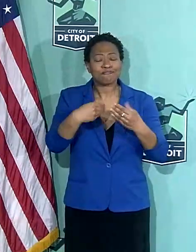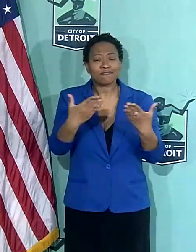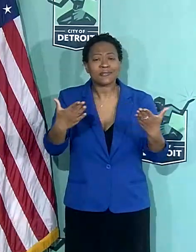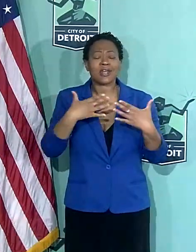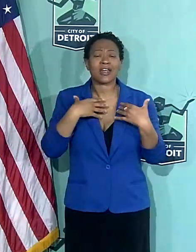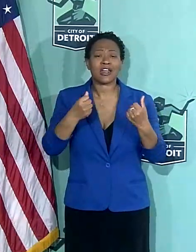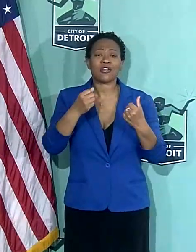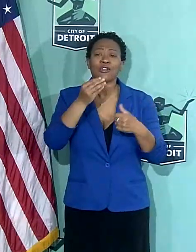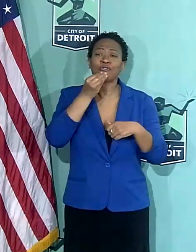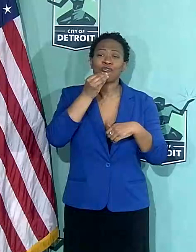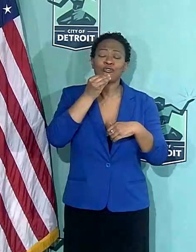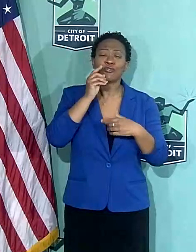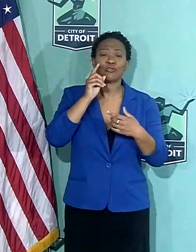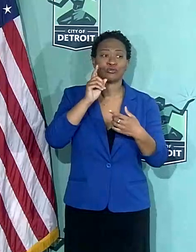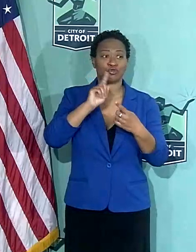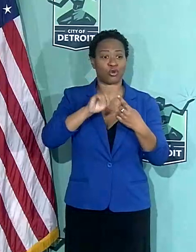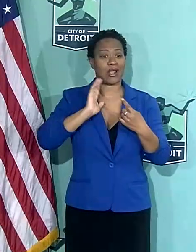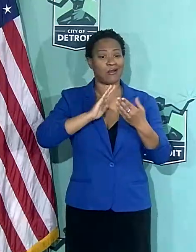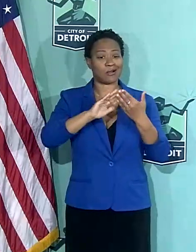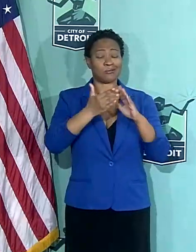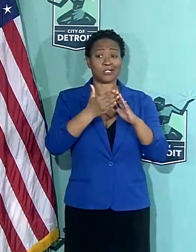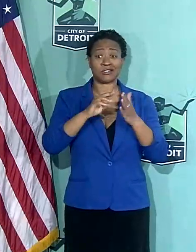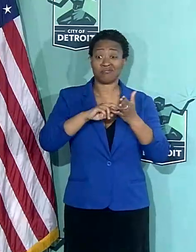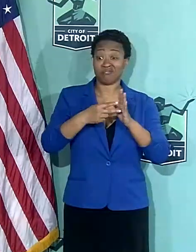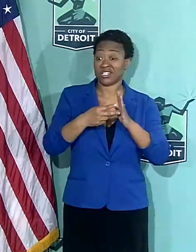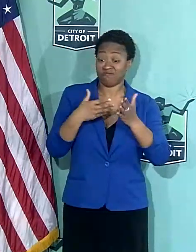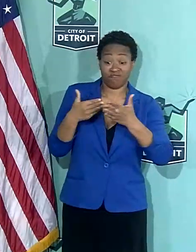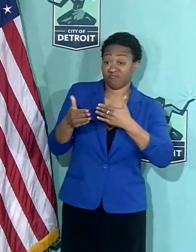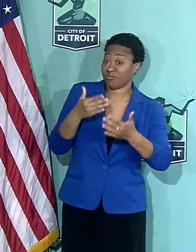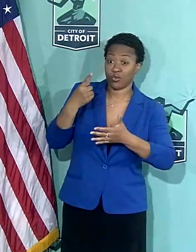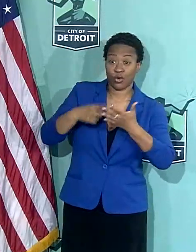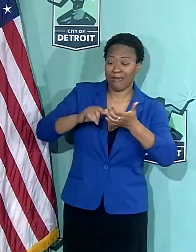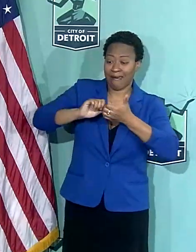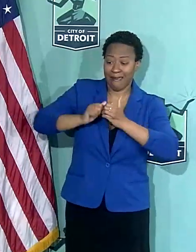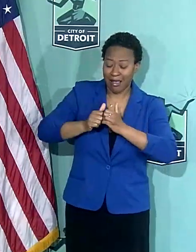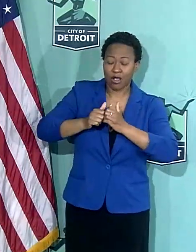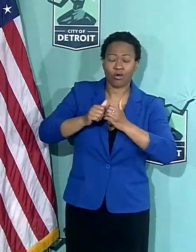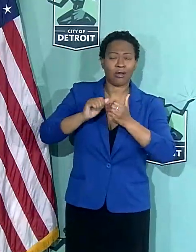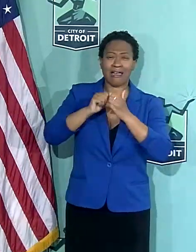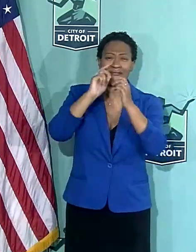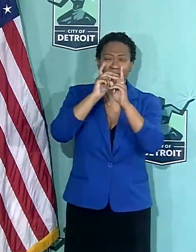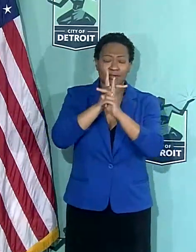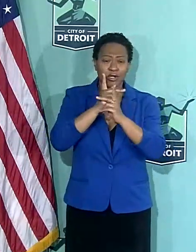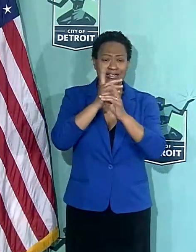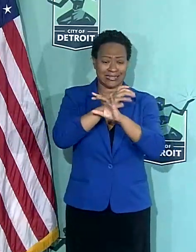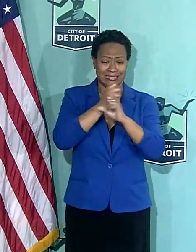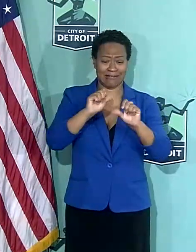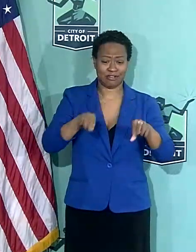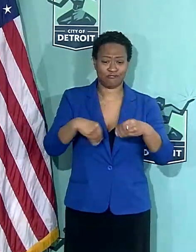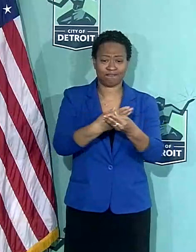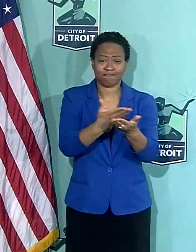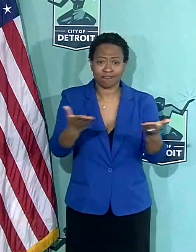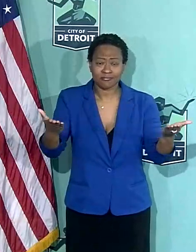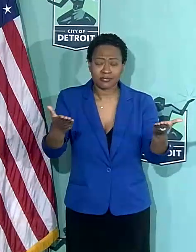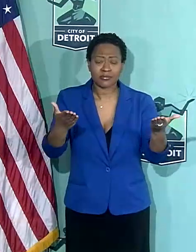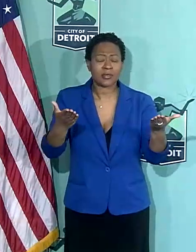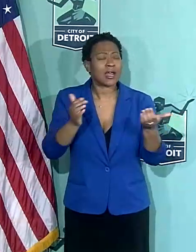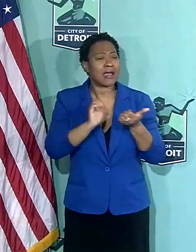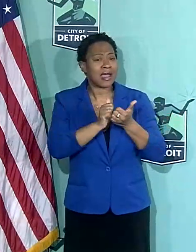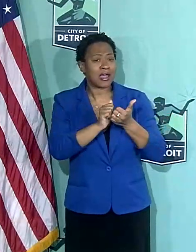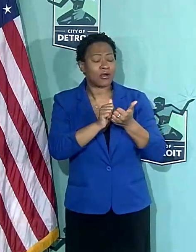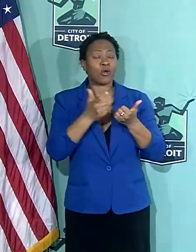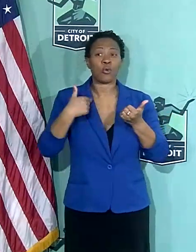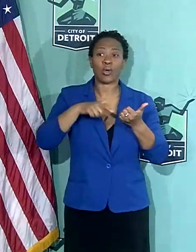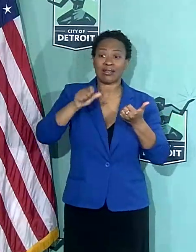any means necessary. And even through the pandemic, that was the first thought. How do we get healthy foods to our community members so that we